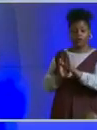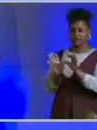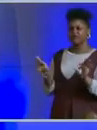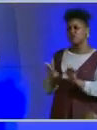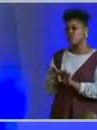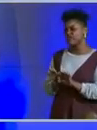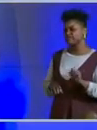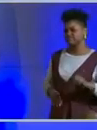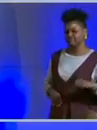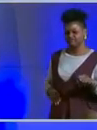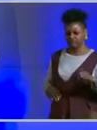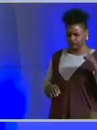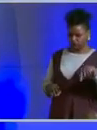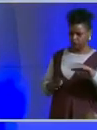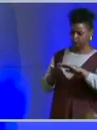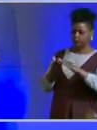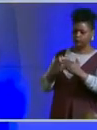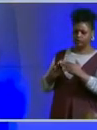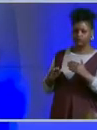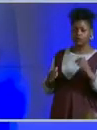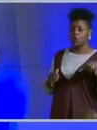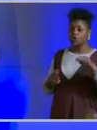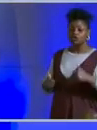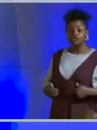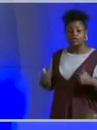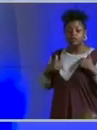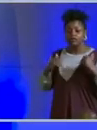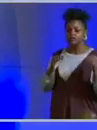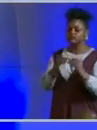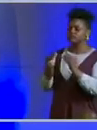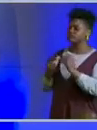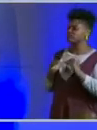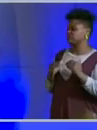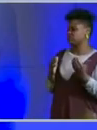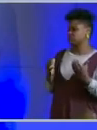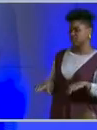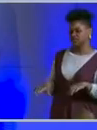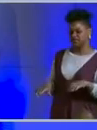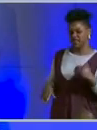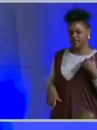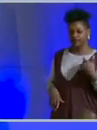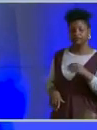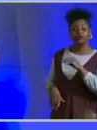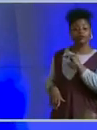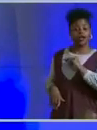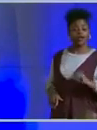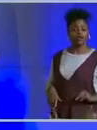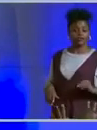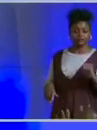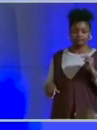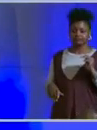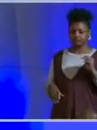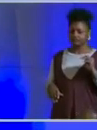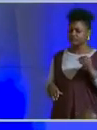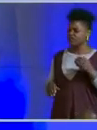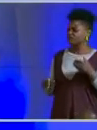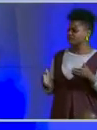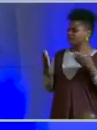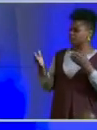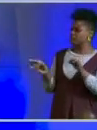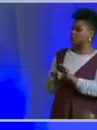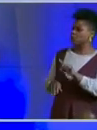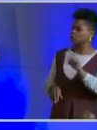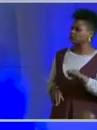communities in which all residents have a fair shot. The mayor has posed an important question to all of us in recent months,